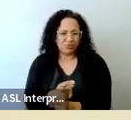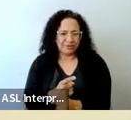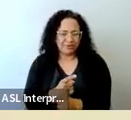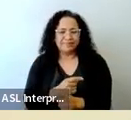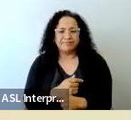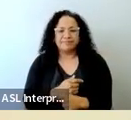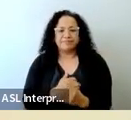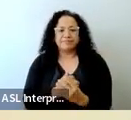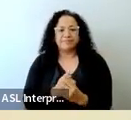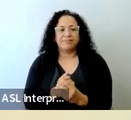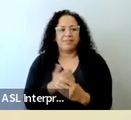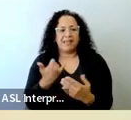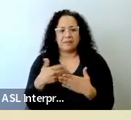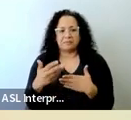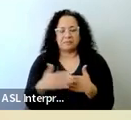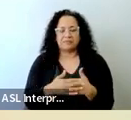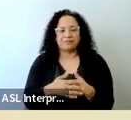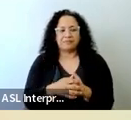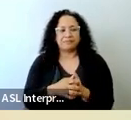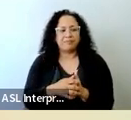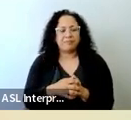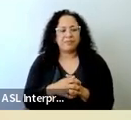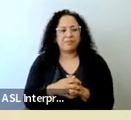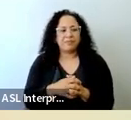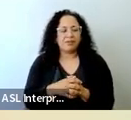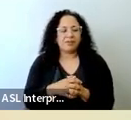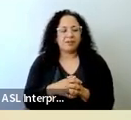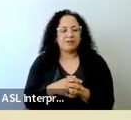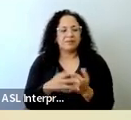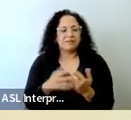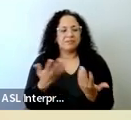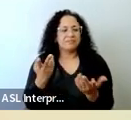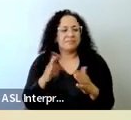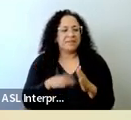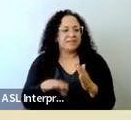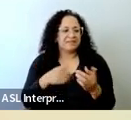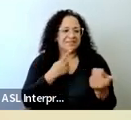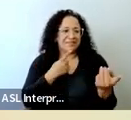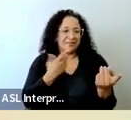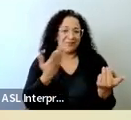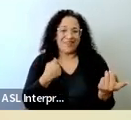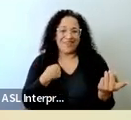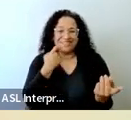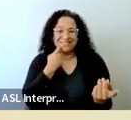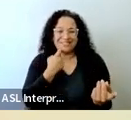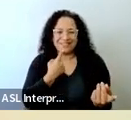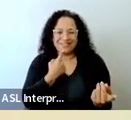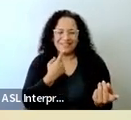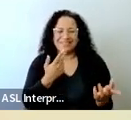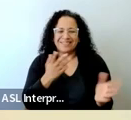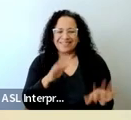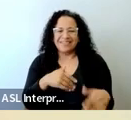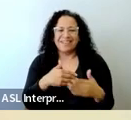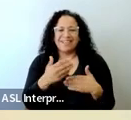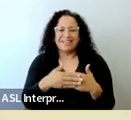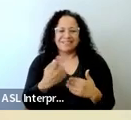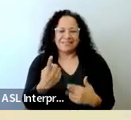next slide. So this basically says what I just said. So we can go to the next